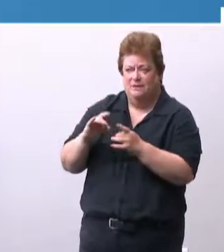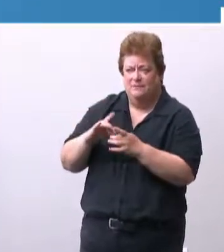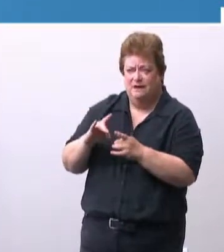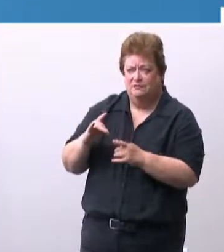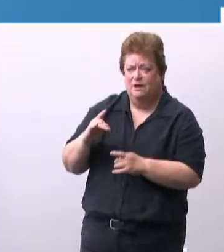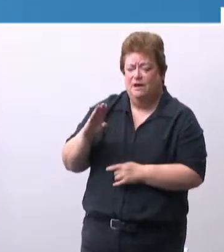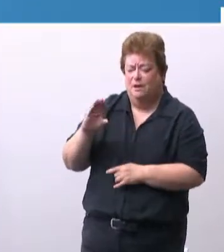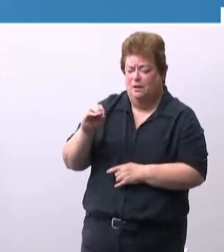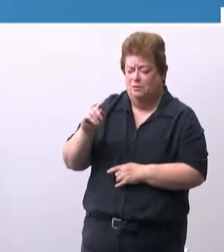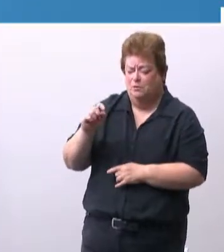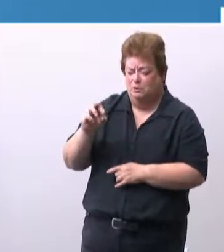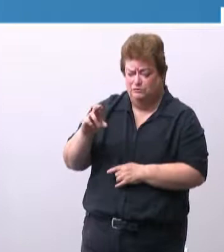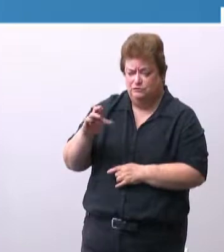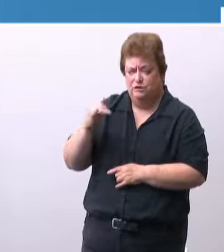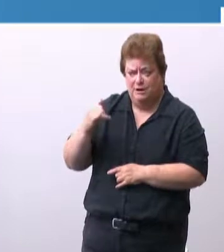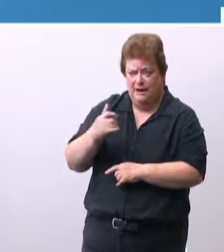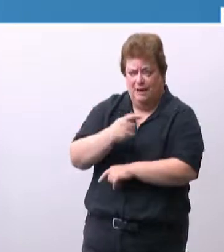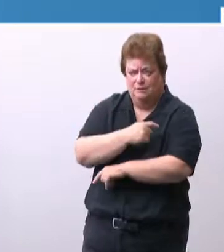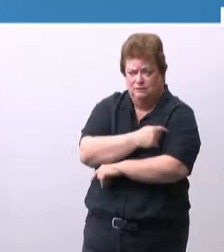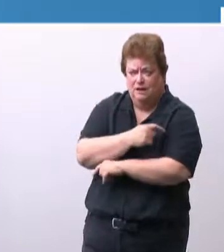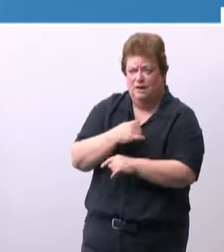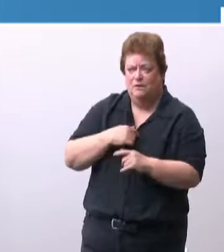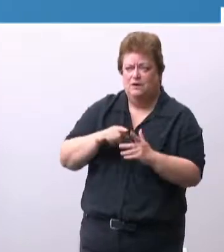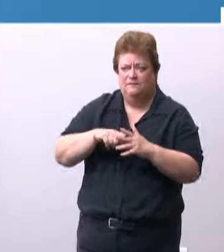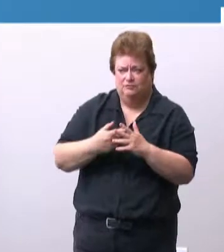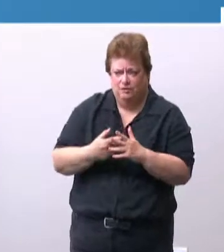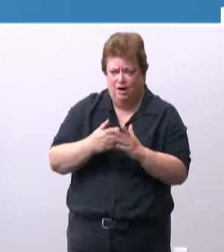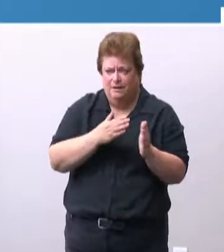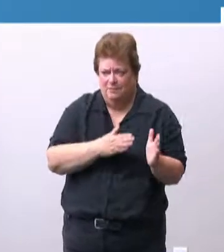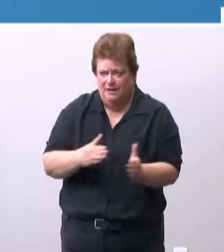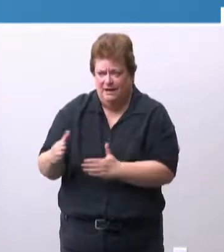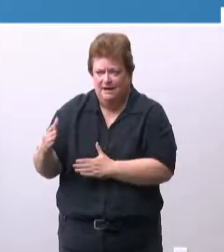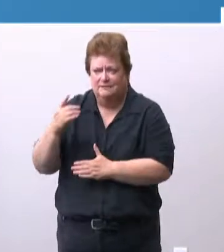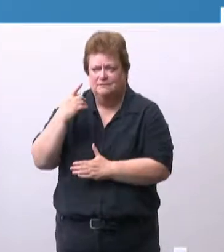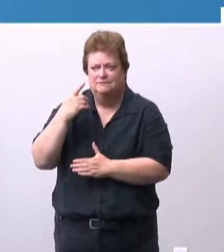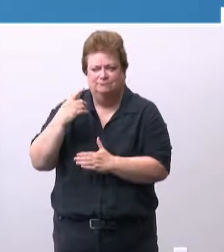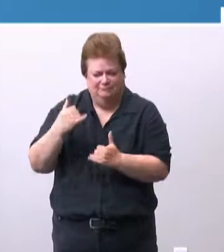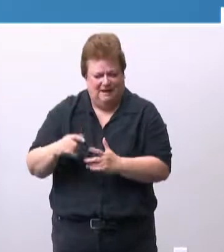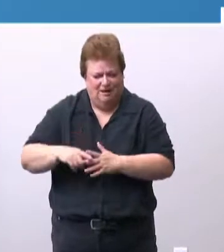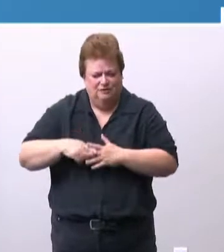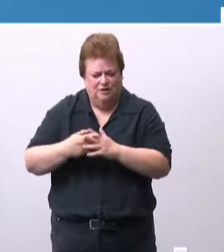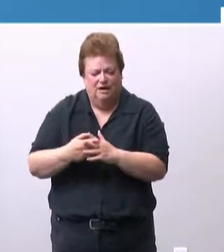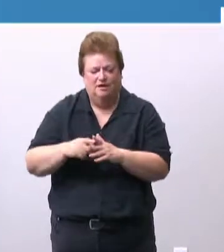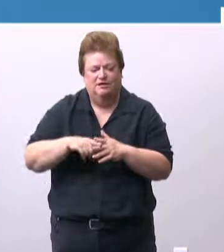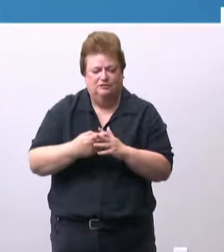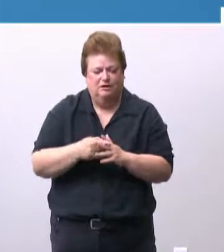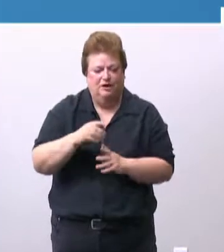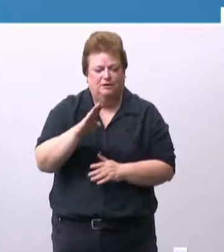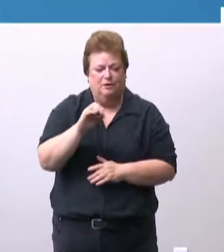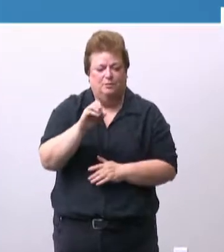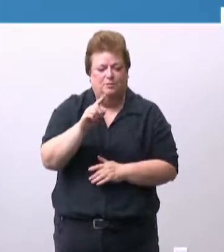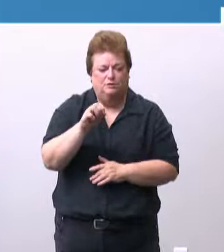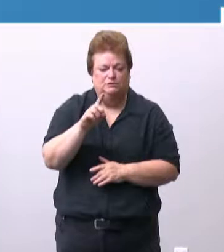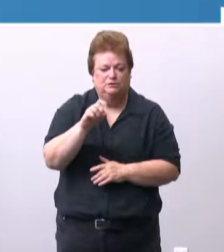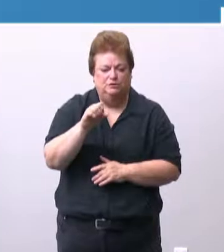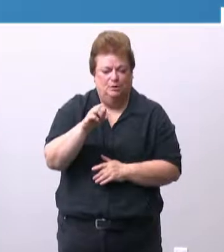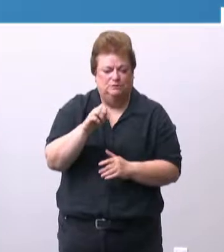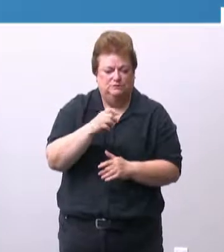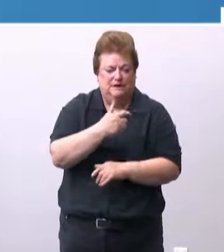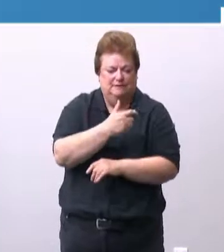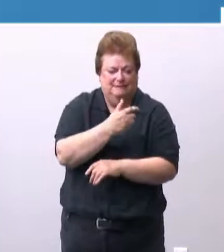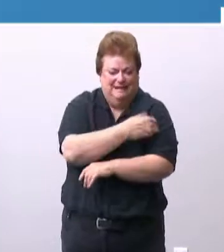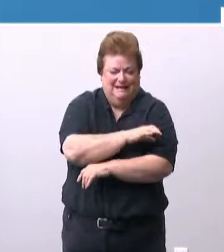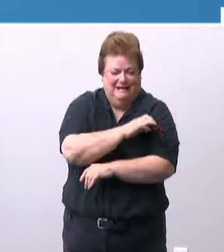approved last week, and we immediately put our plans into action so we could start a booster dose clinic through this